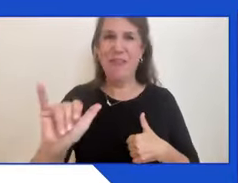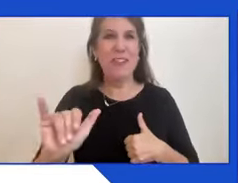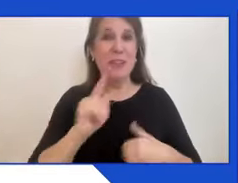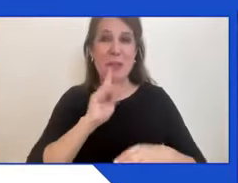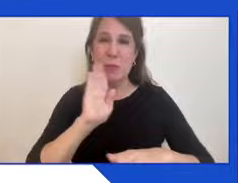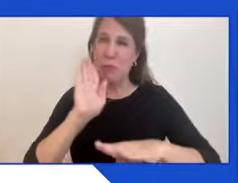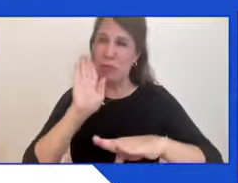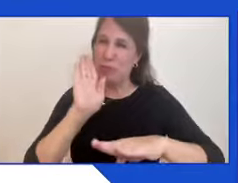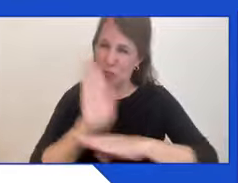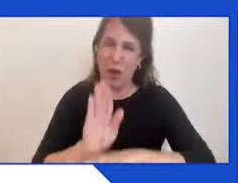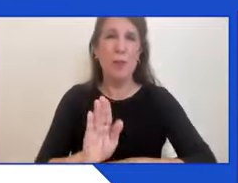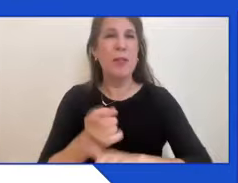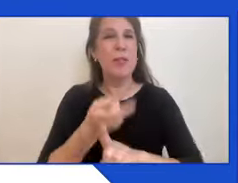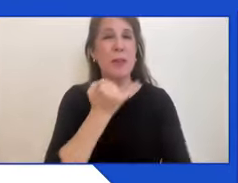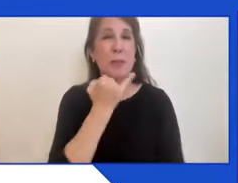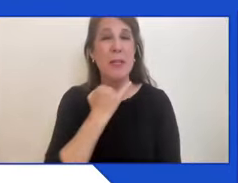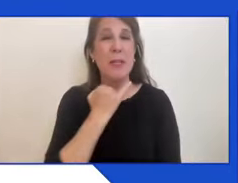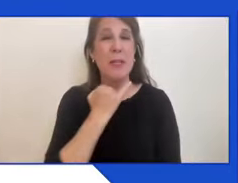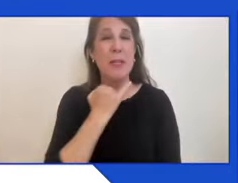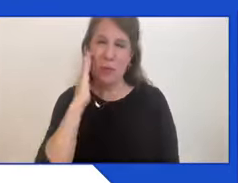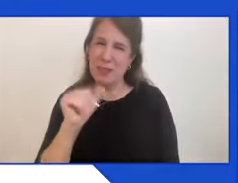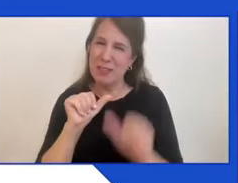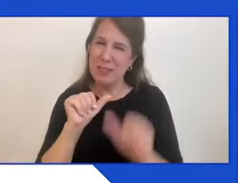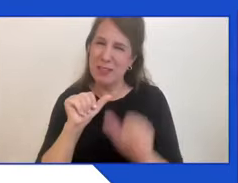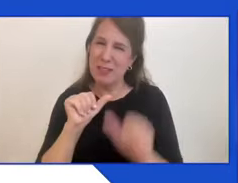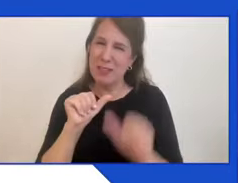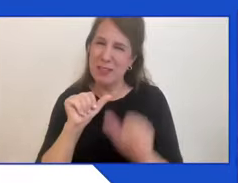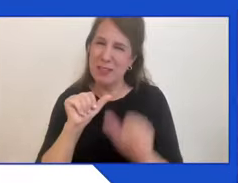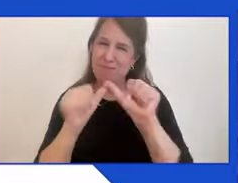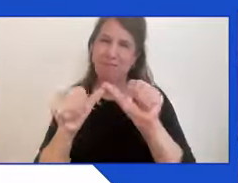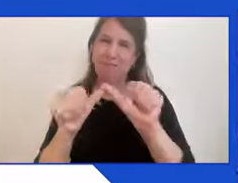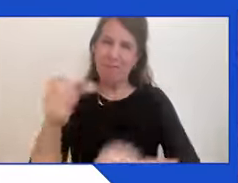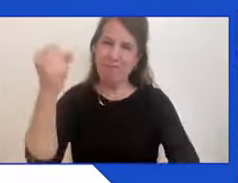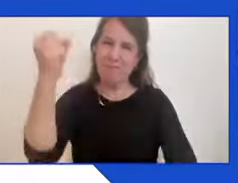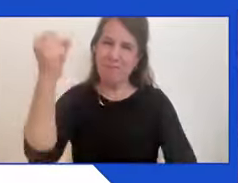of Israel will endure.